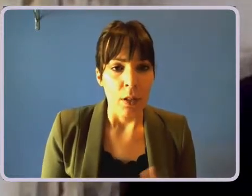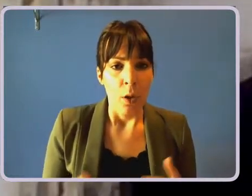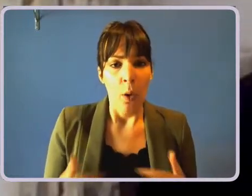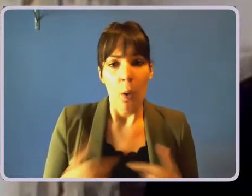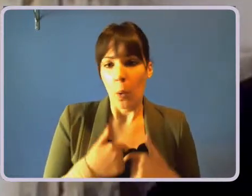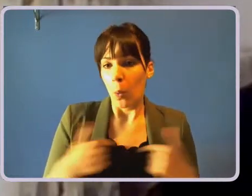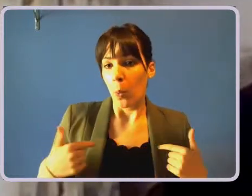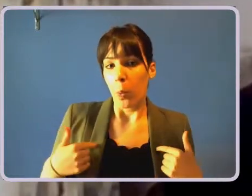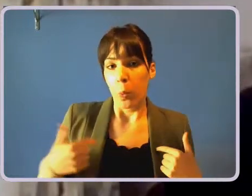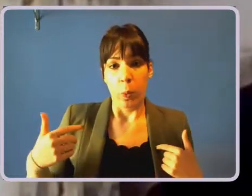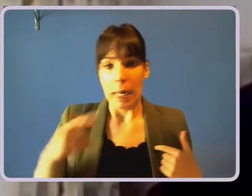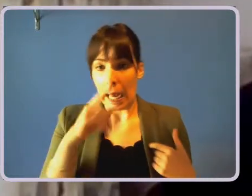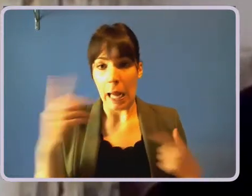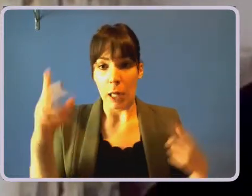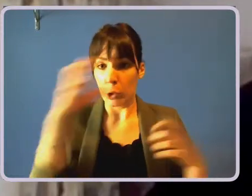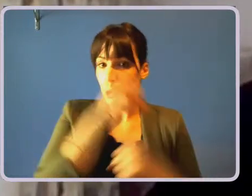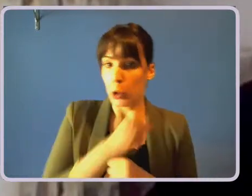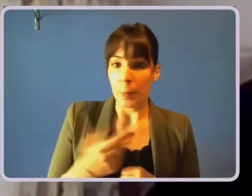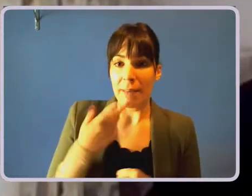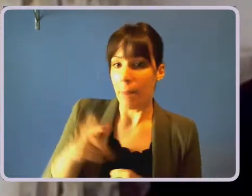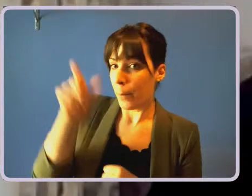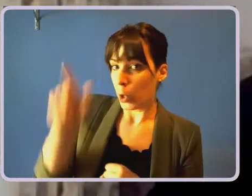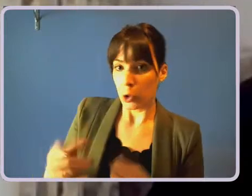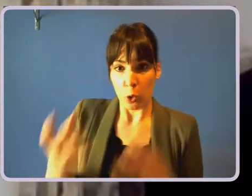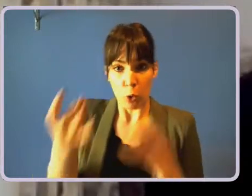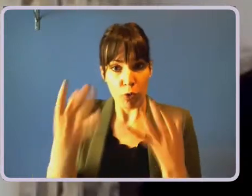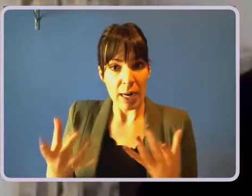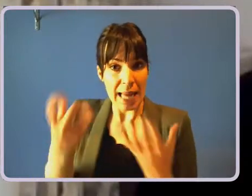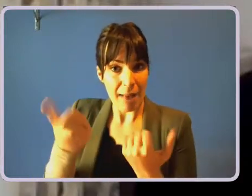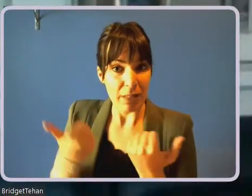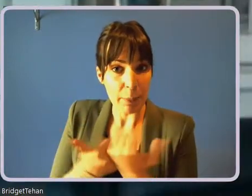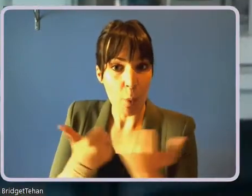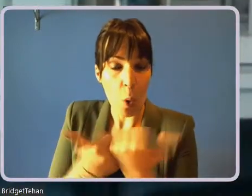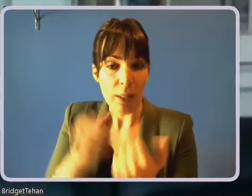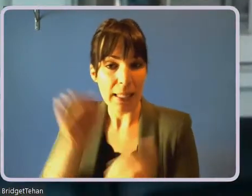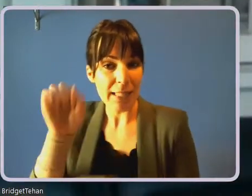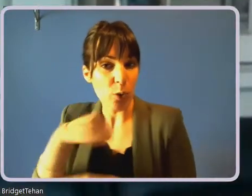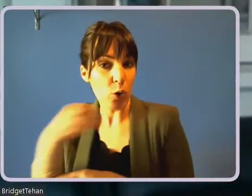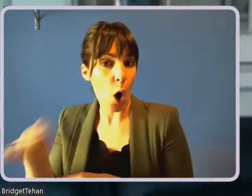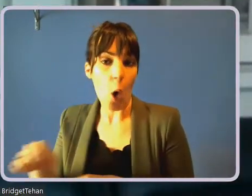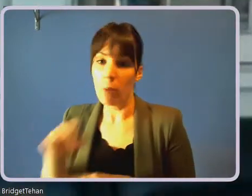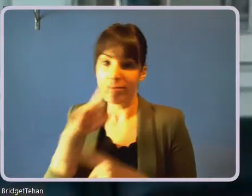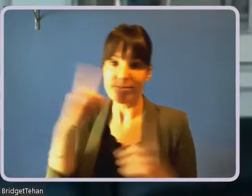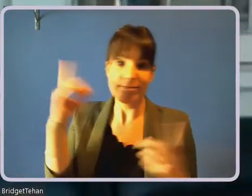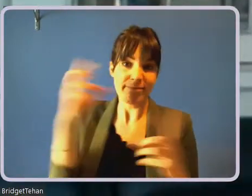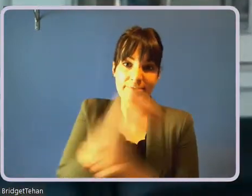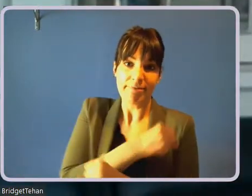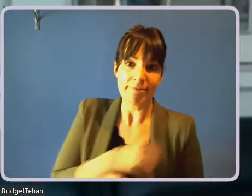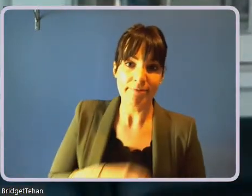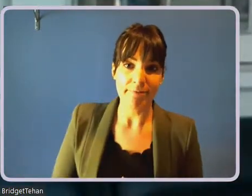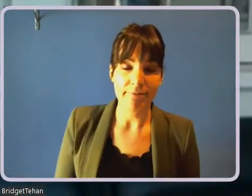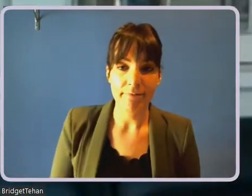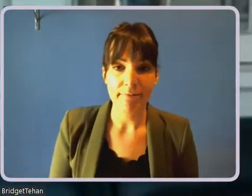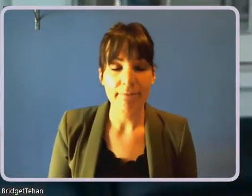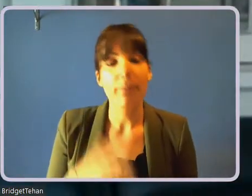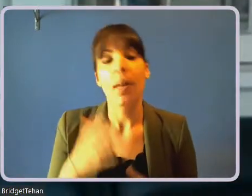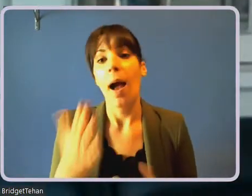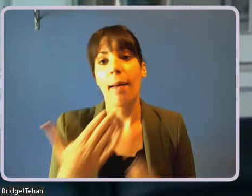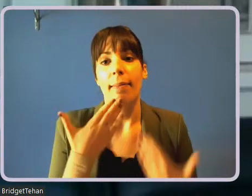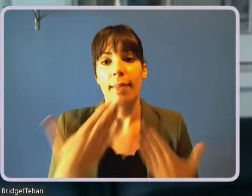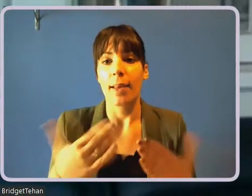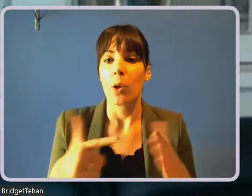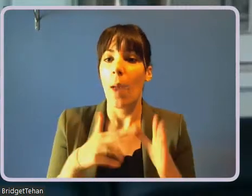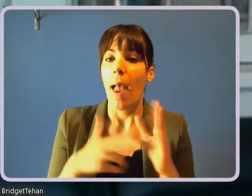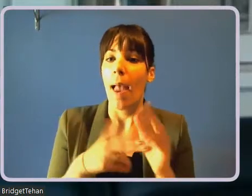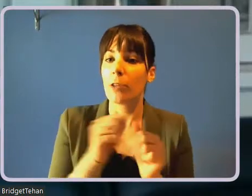support or not in their home. Thank you, Angela. Really, really good points.